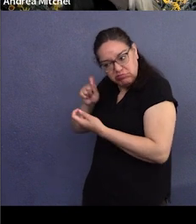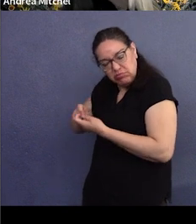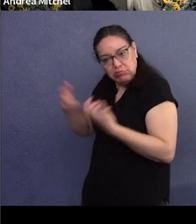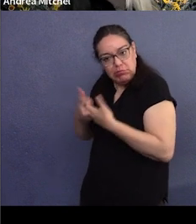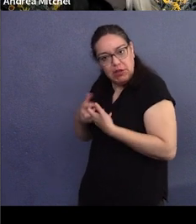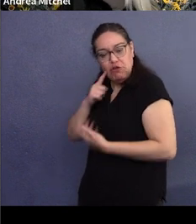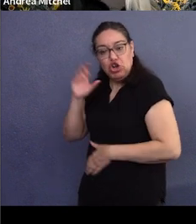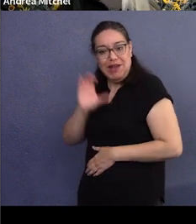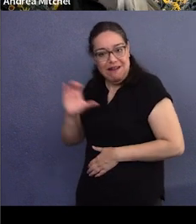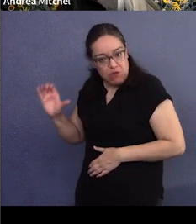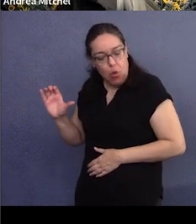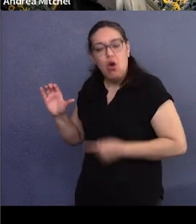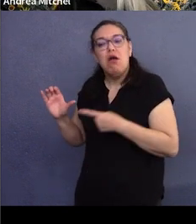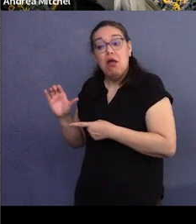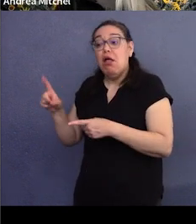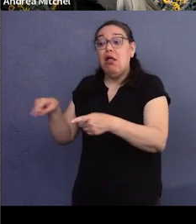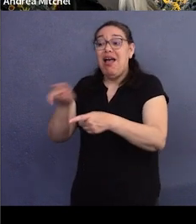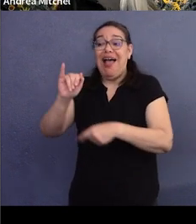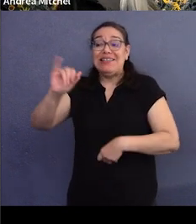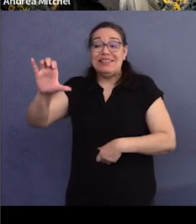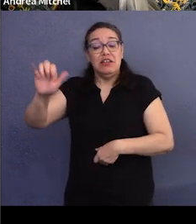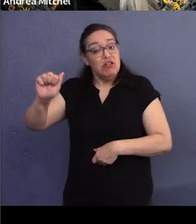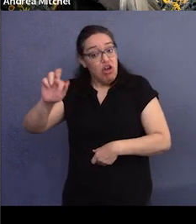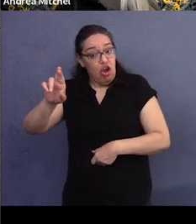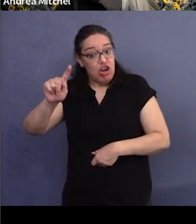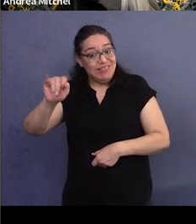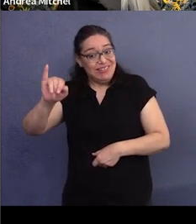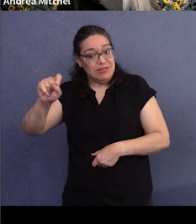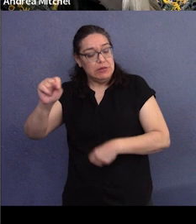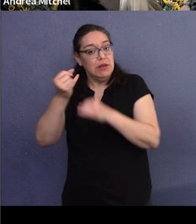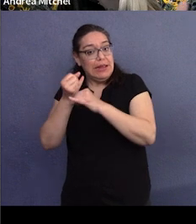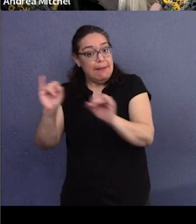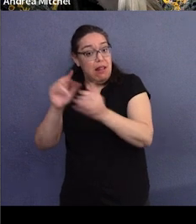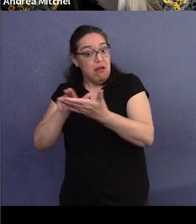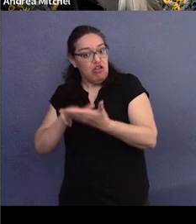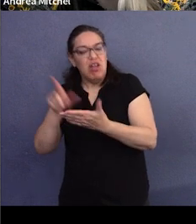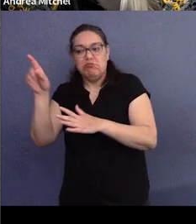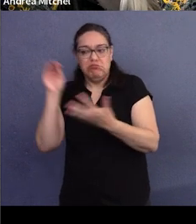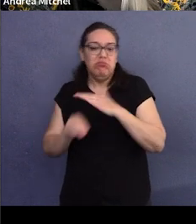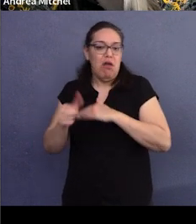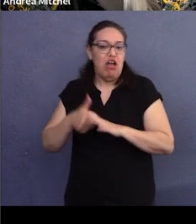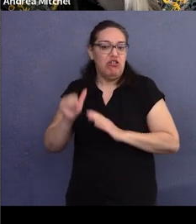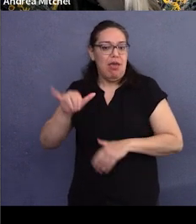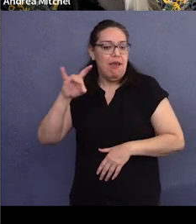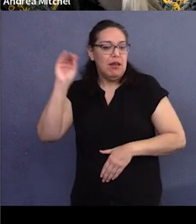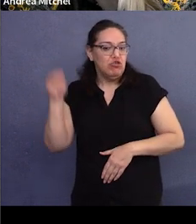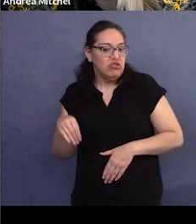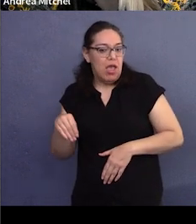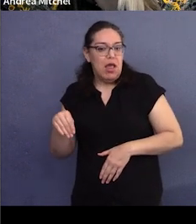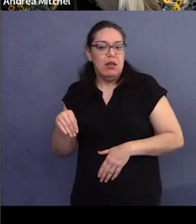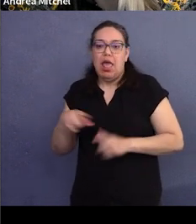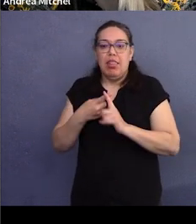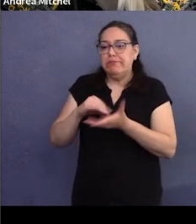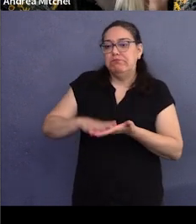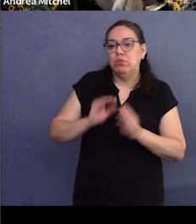under the creative personnel if they're an artist. And then you would just take away, you wouldn't have benefits. And I would put a note here, like here